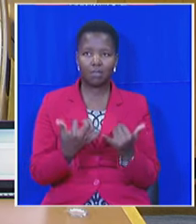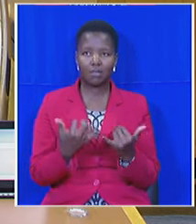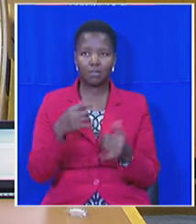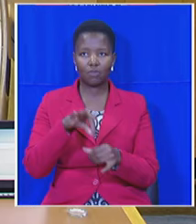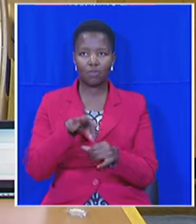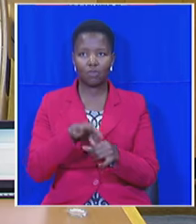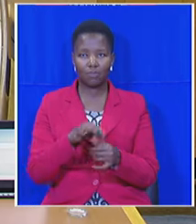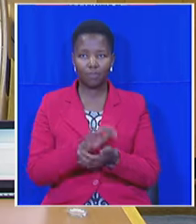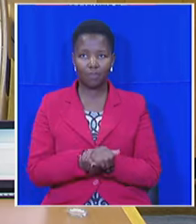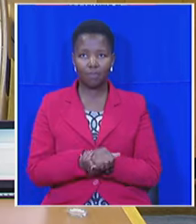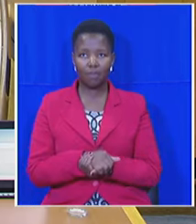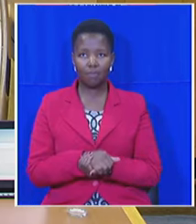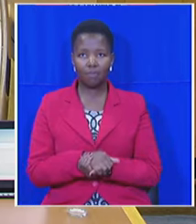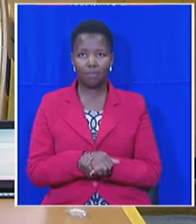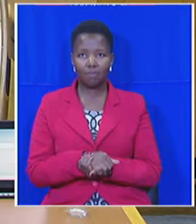up.